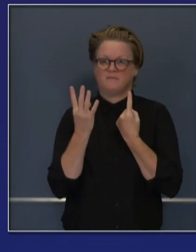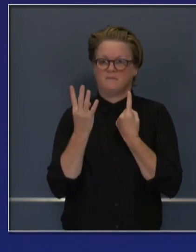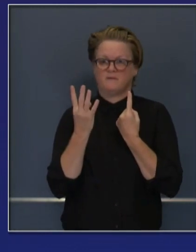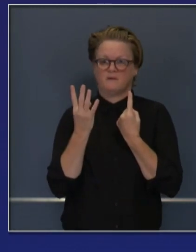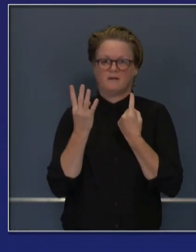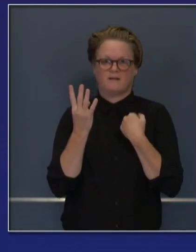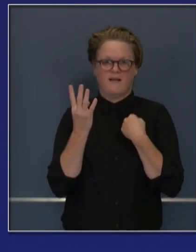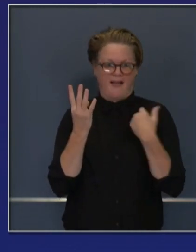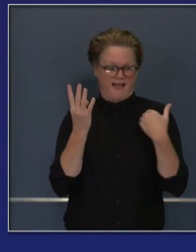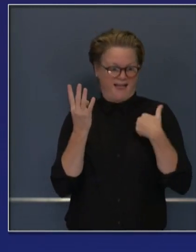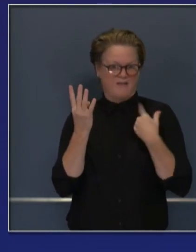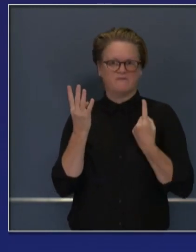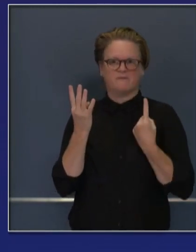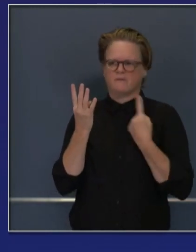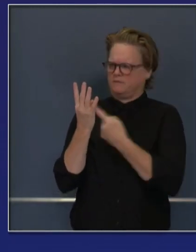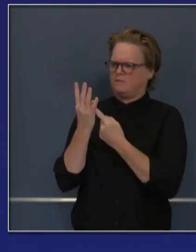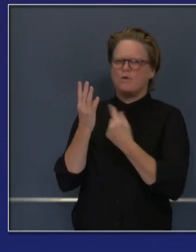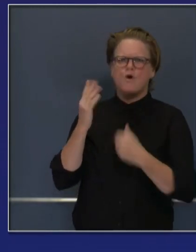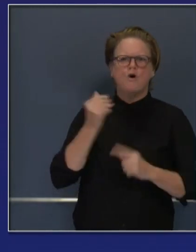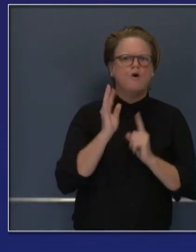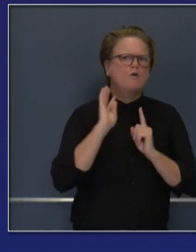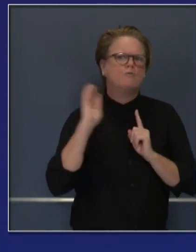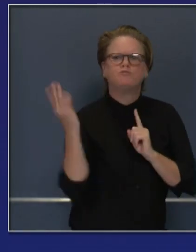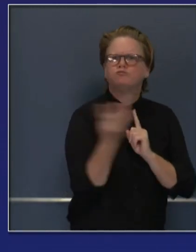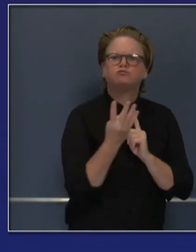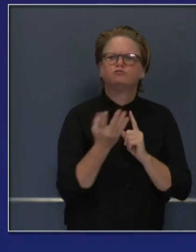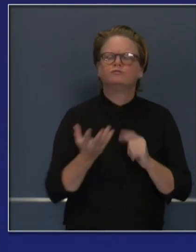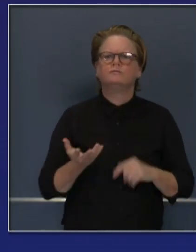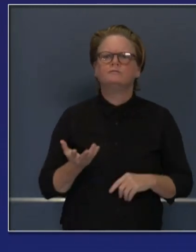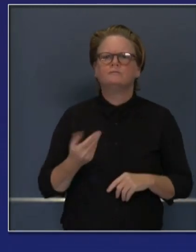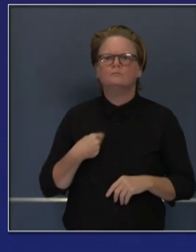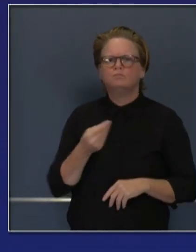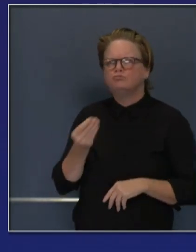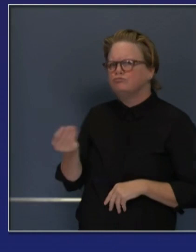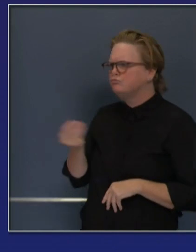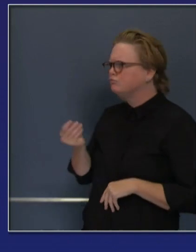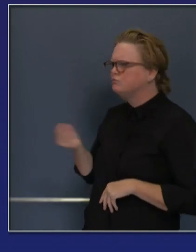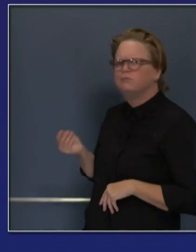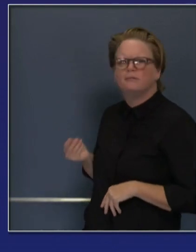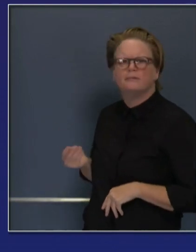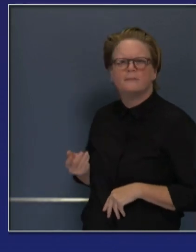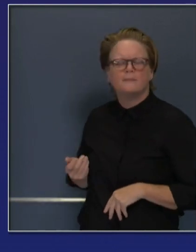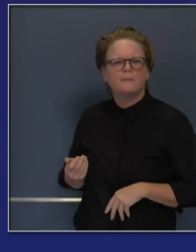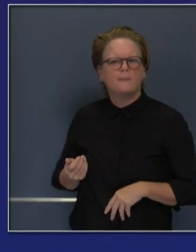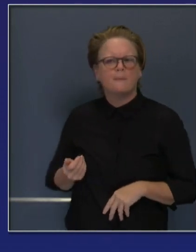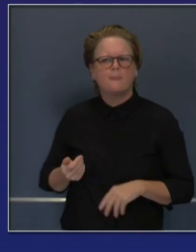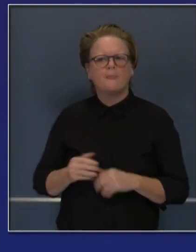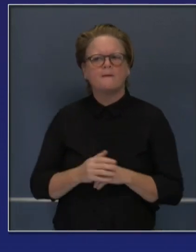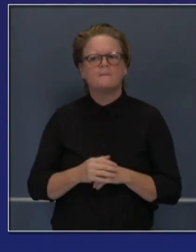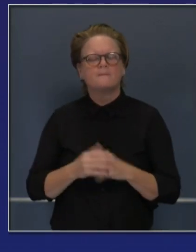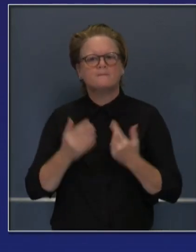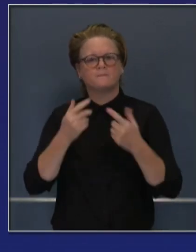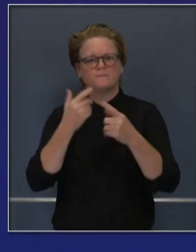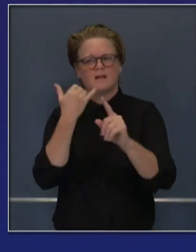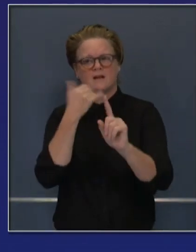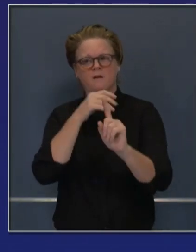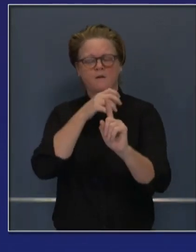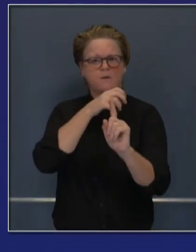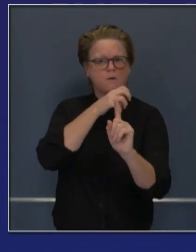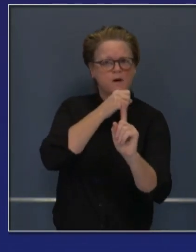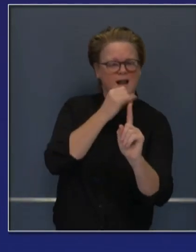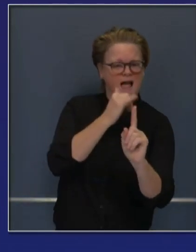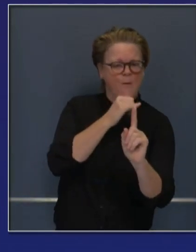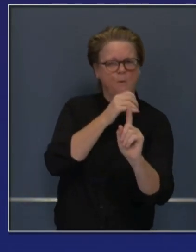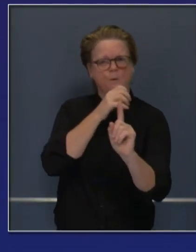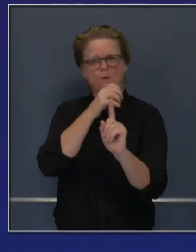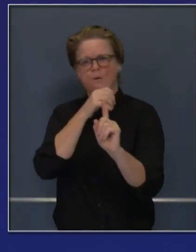individuals who they're gathering with indoors. In orange and yellow counties, keep the windows and doors open, something we've been saying now for the last couple of